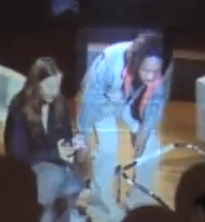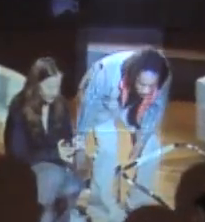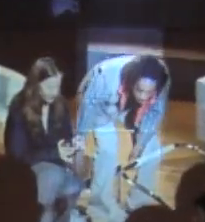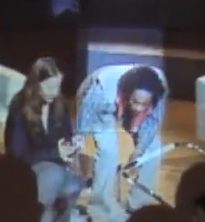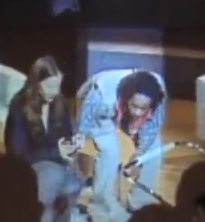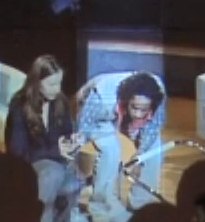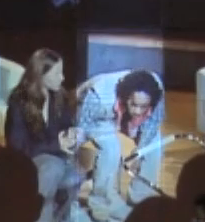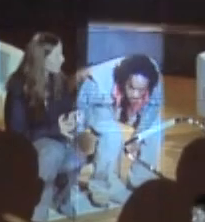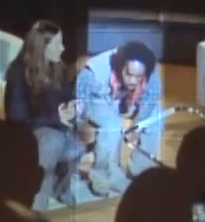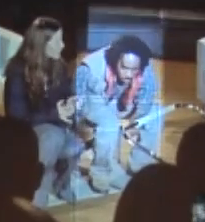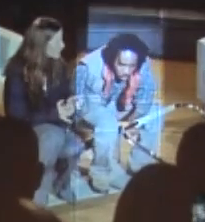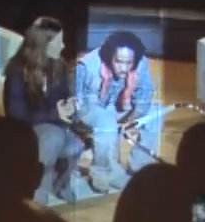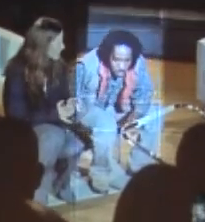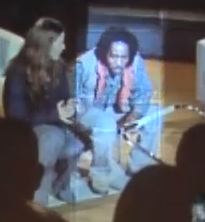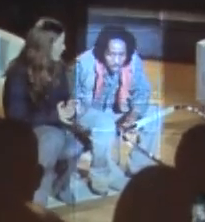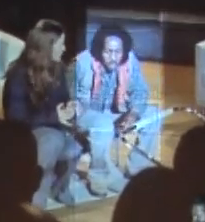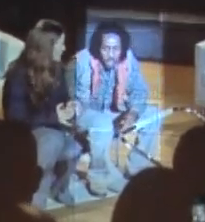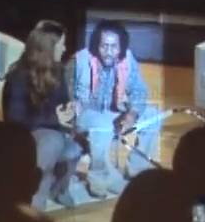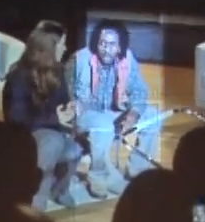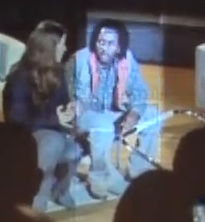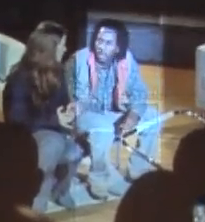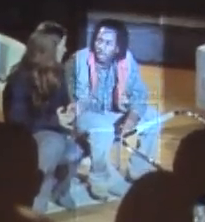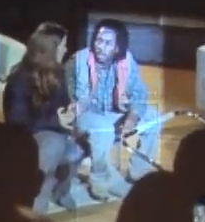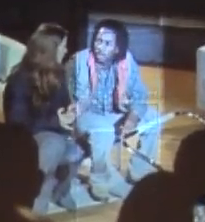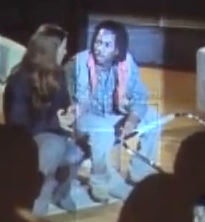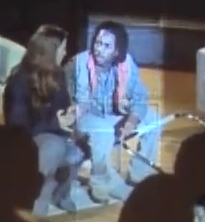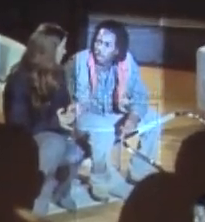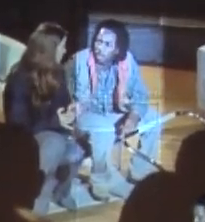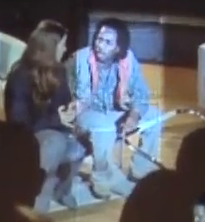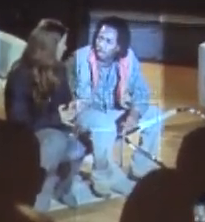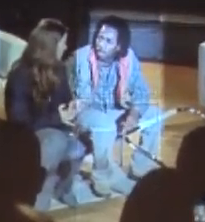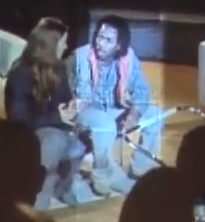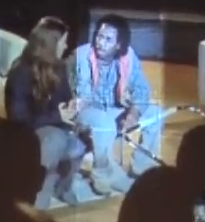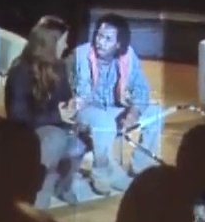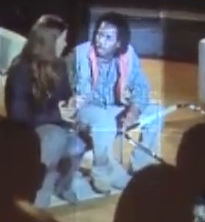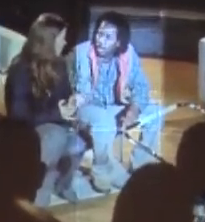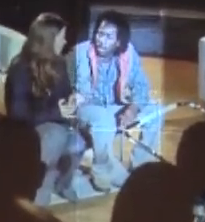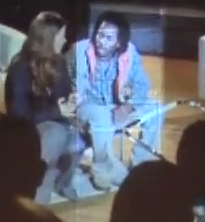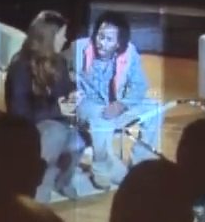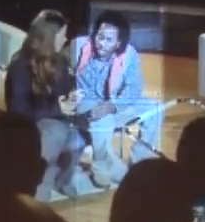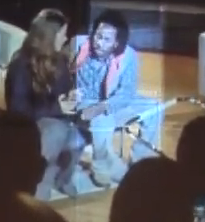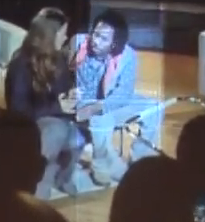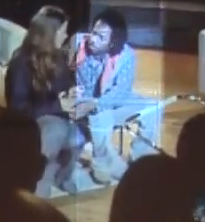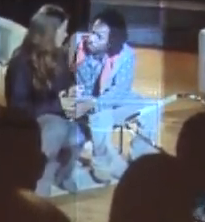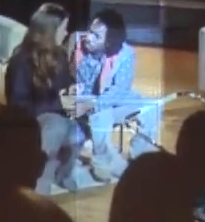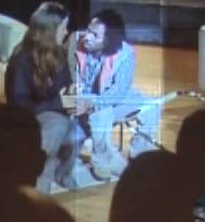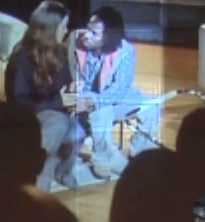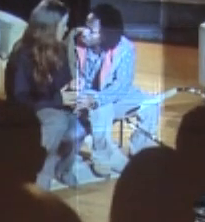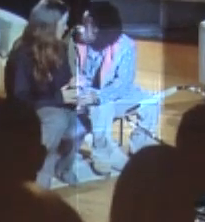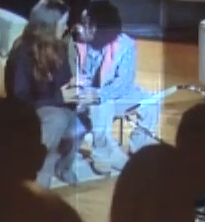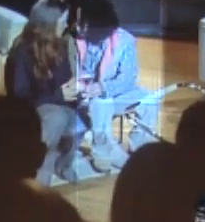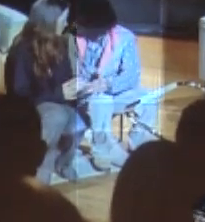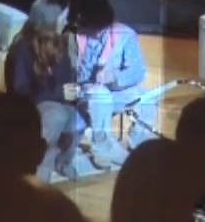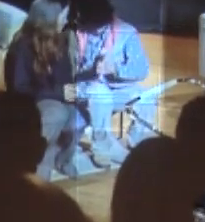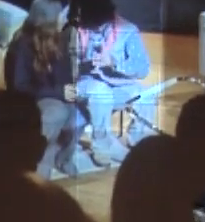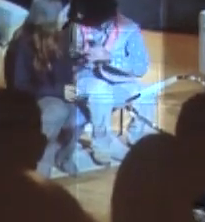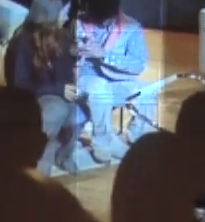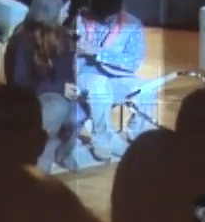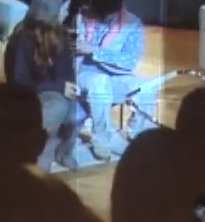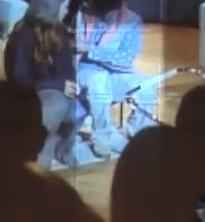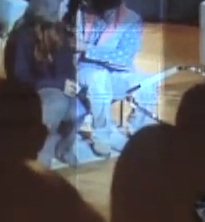he sleeps come see Basta gets up goes over to her looks down at